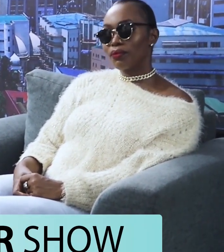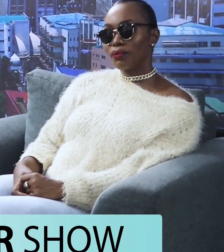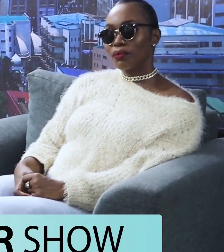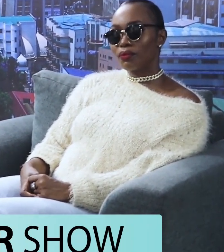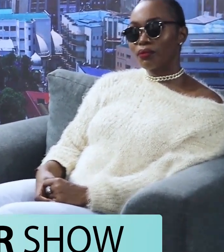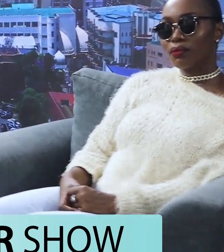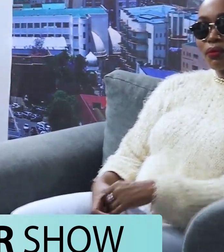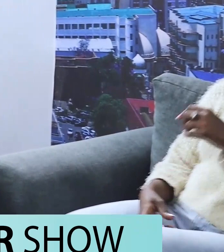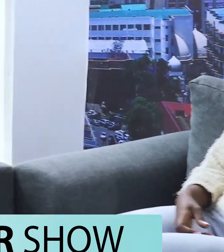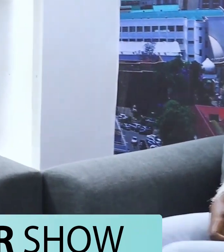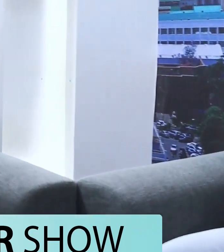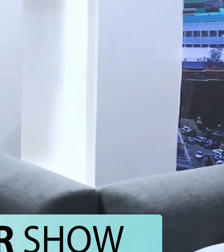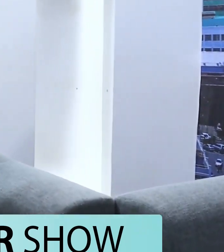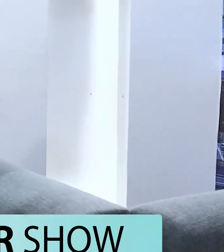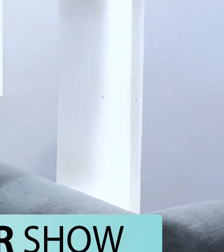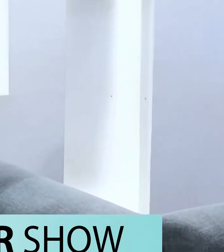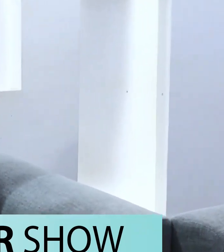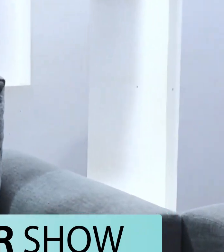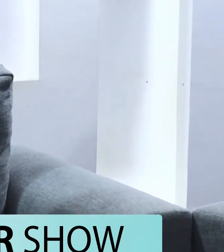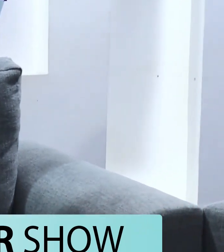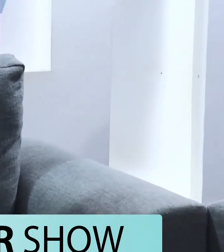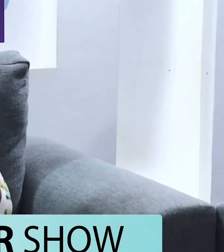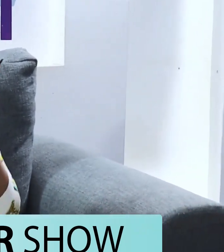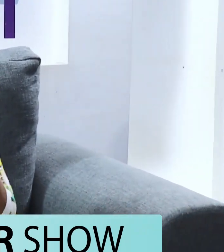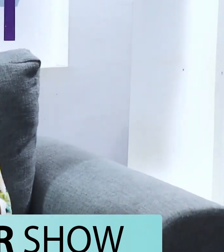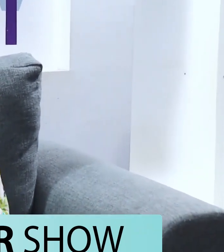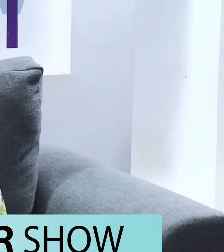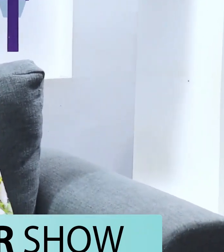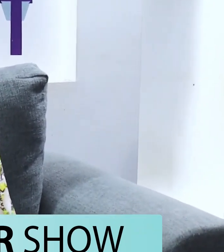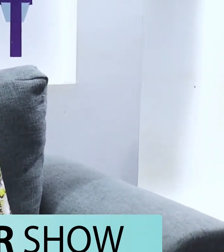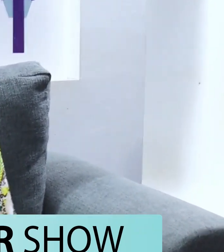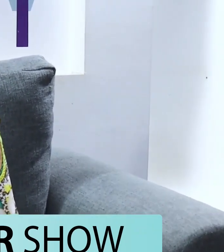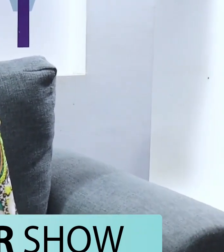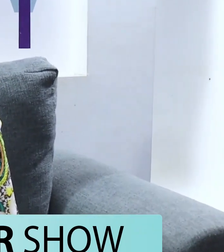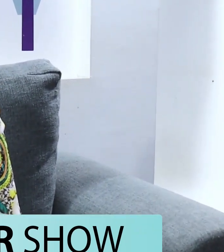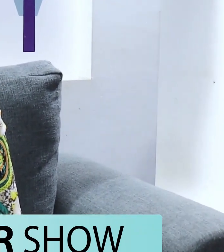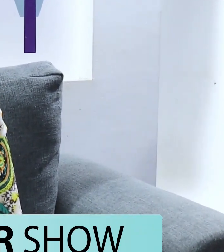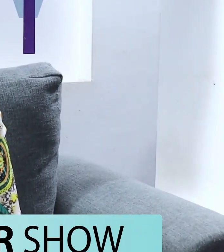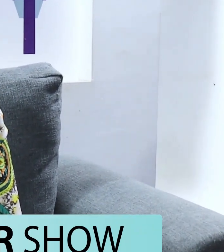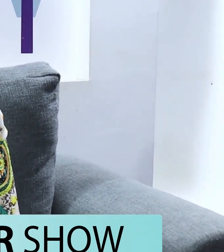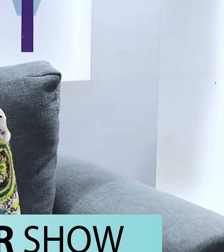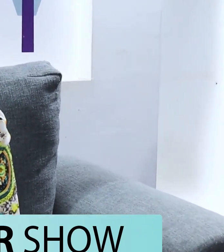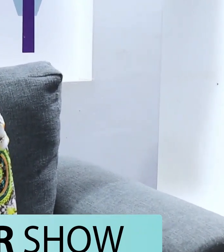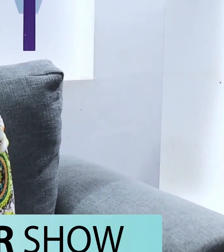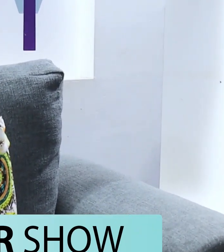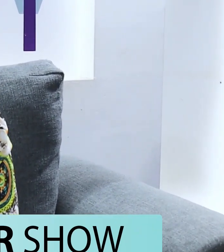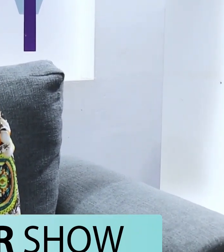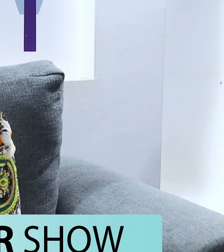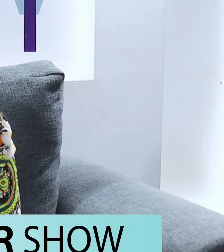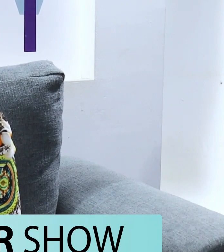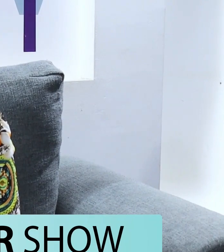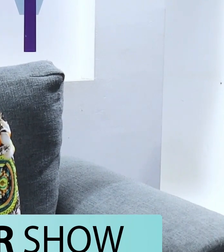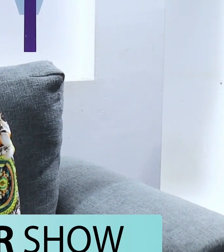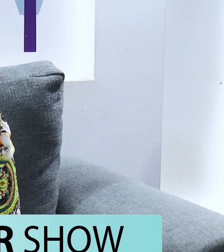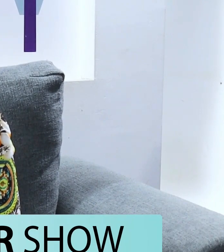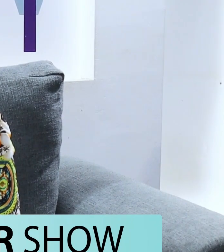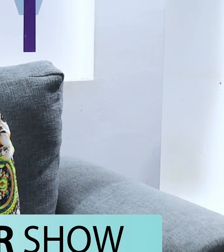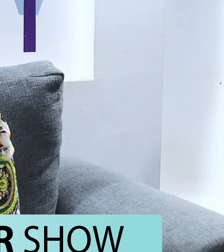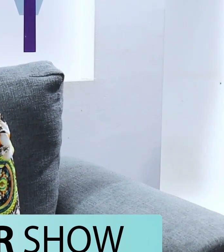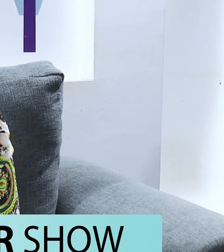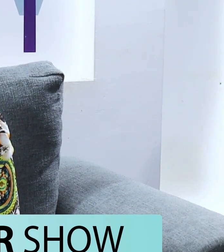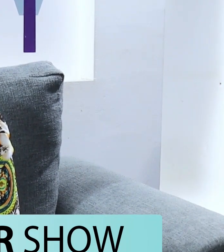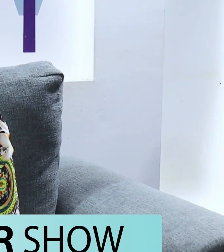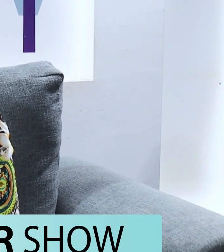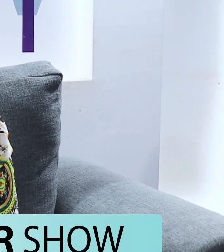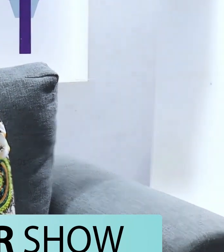Now, how about the accessories and the designs? Mm-hmm. Because some people don't know what to match with what. How do you go about